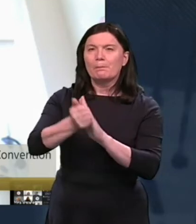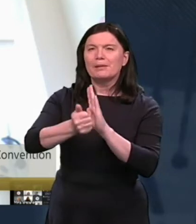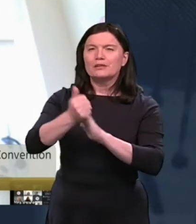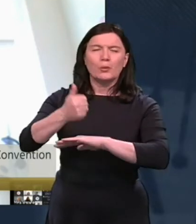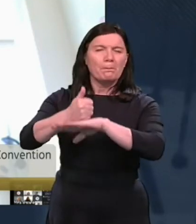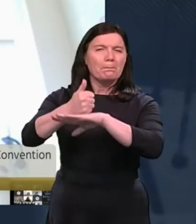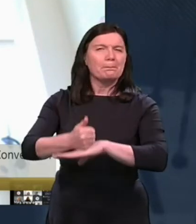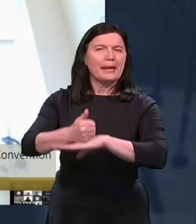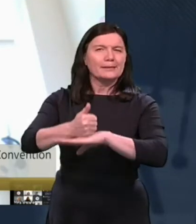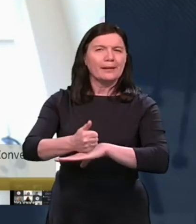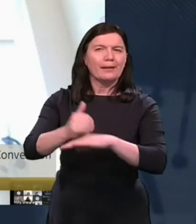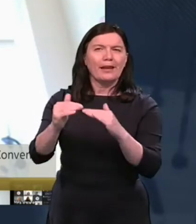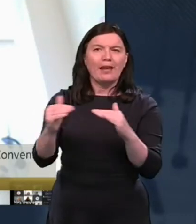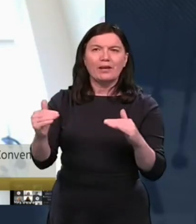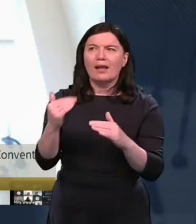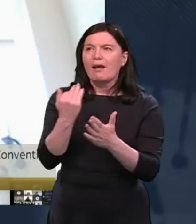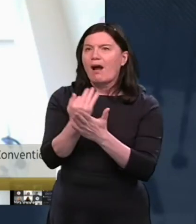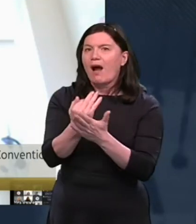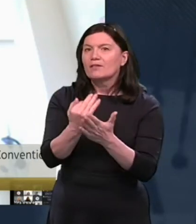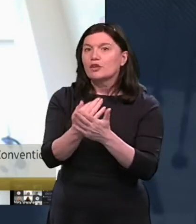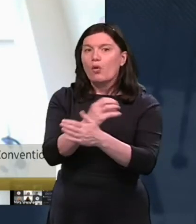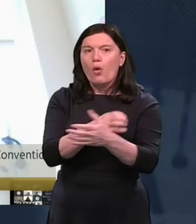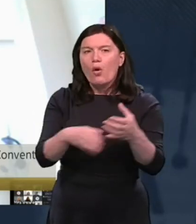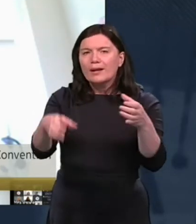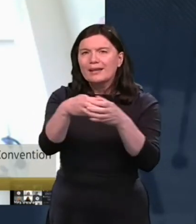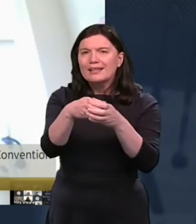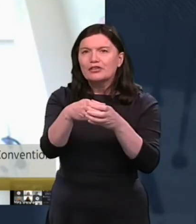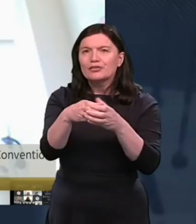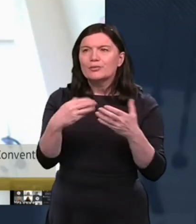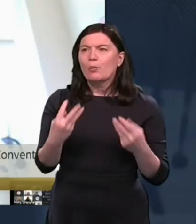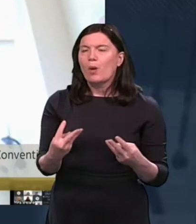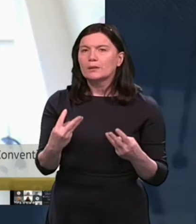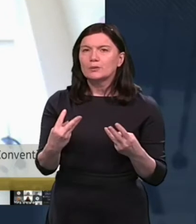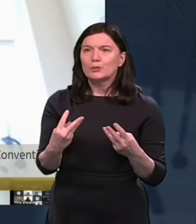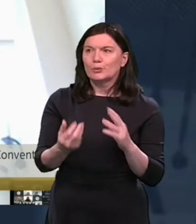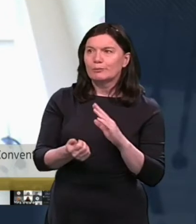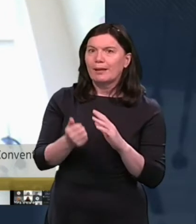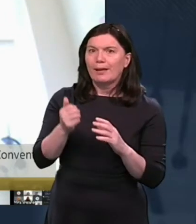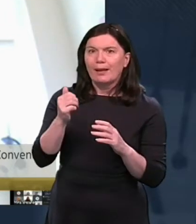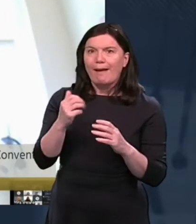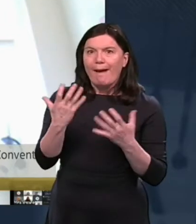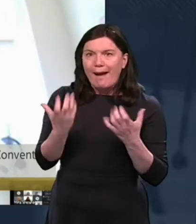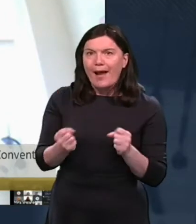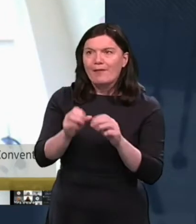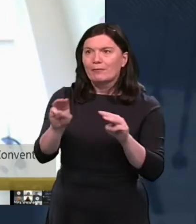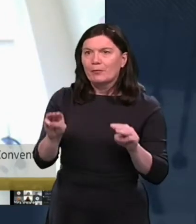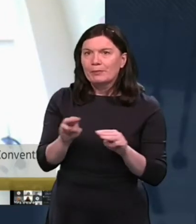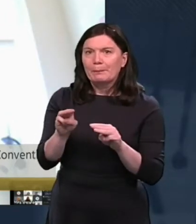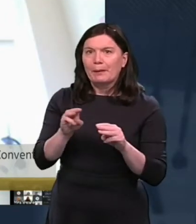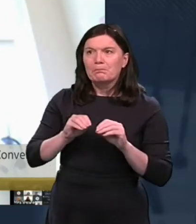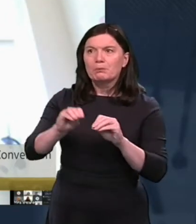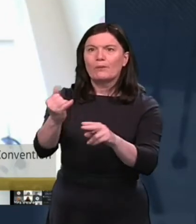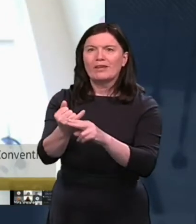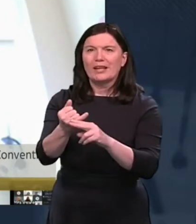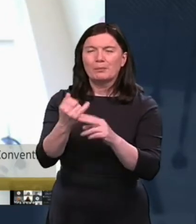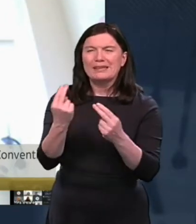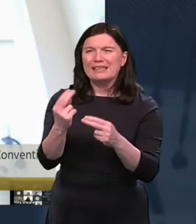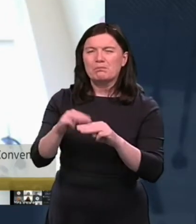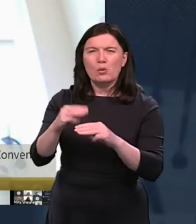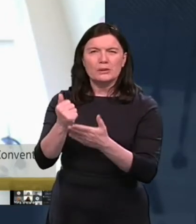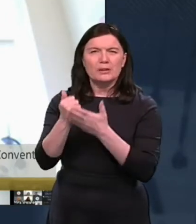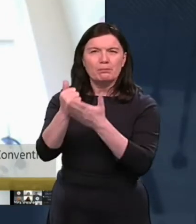costs organisations in trying to advance community inclusion in terms of having to retrofit houses. So I